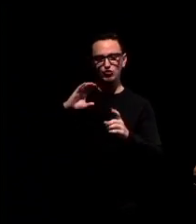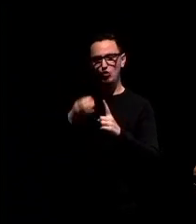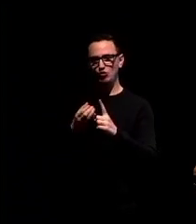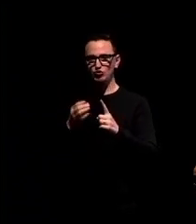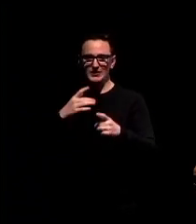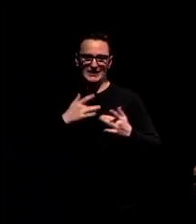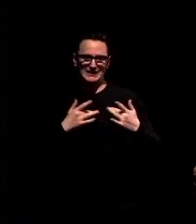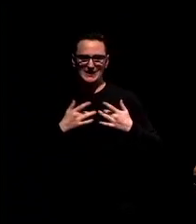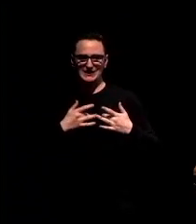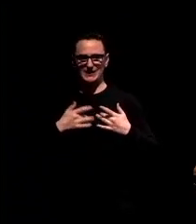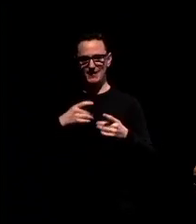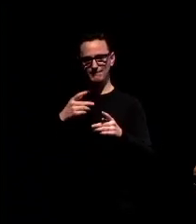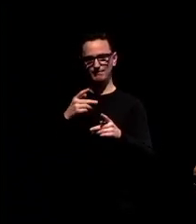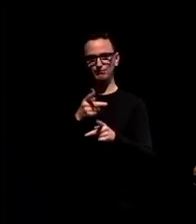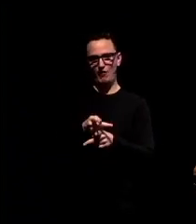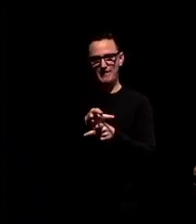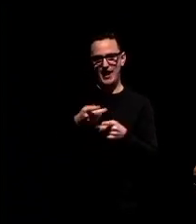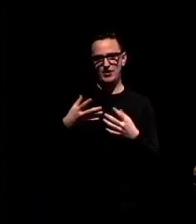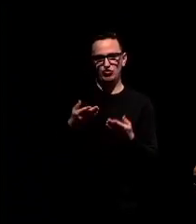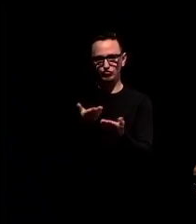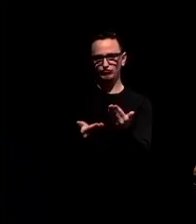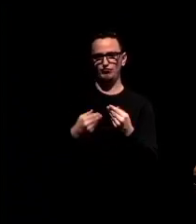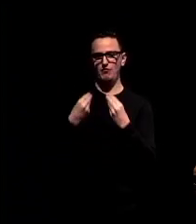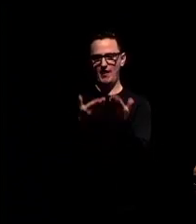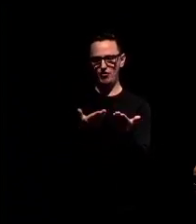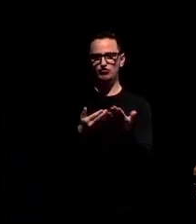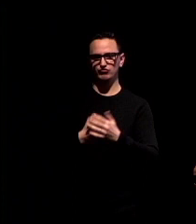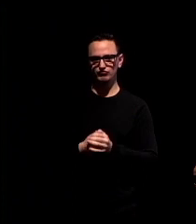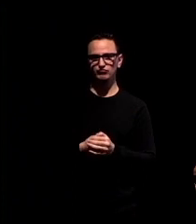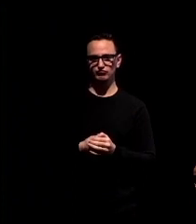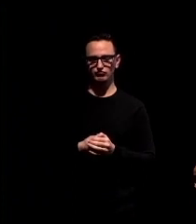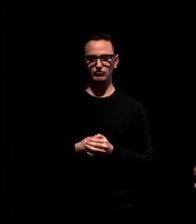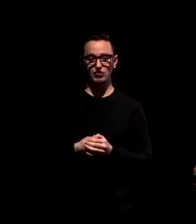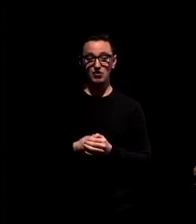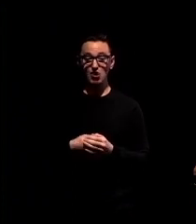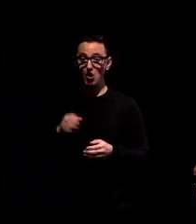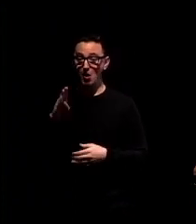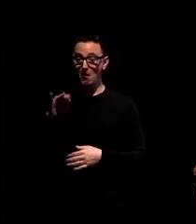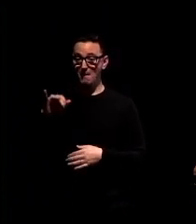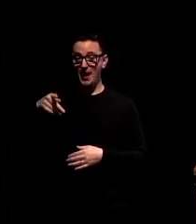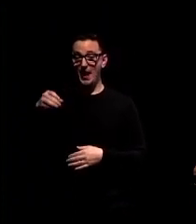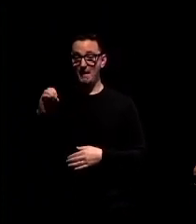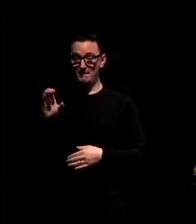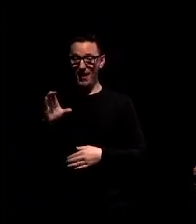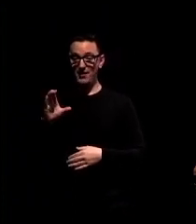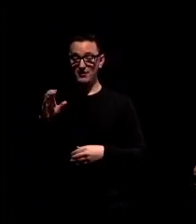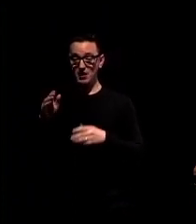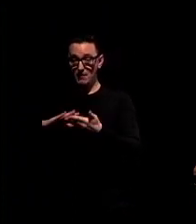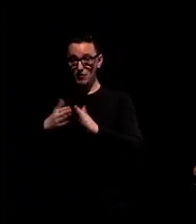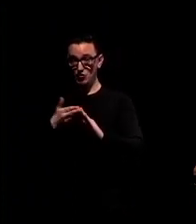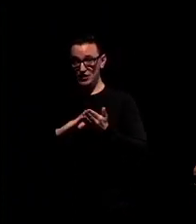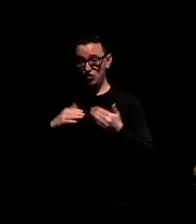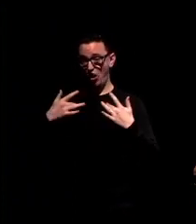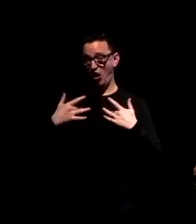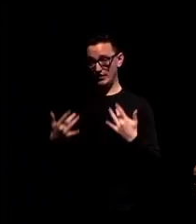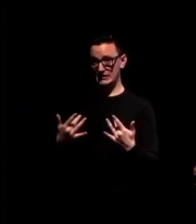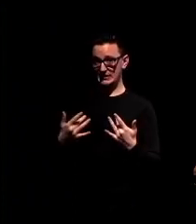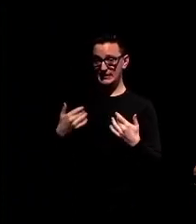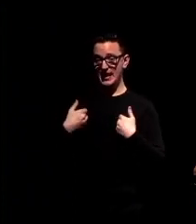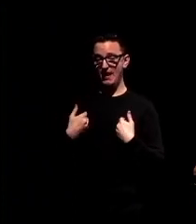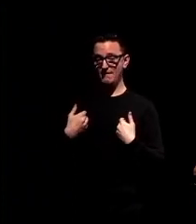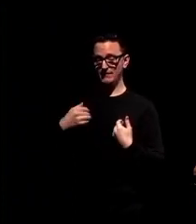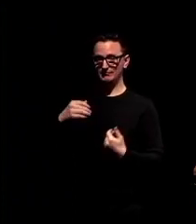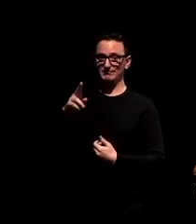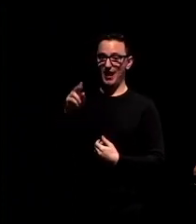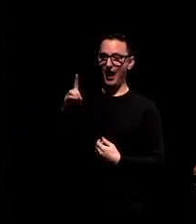bit. We also know that people from BIPOC communities tend to have larger rates of being uninsured or being underinsured.